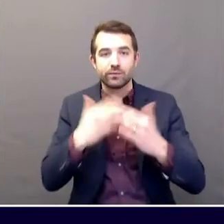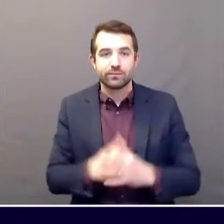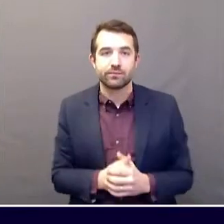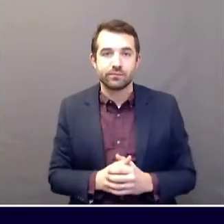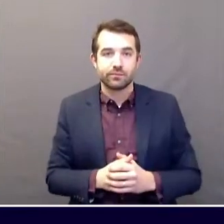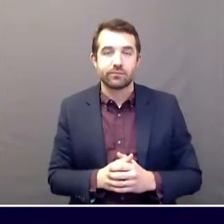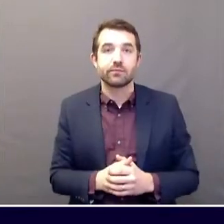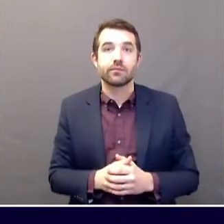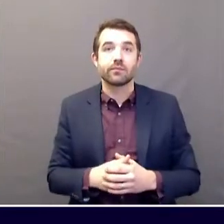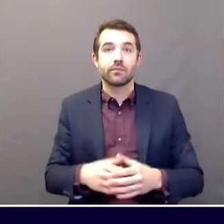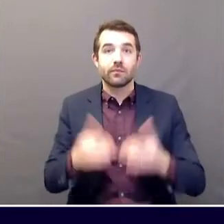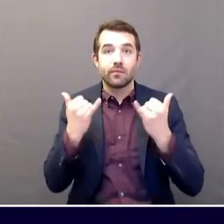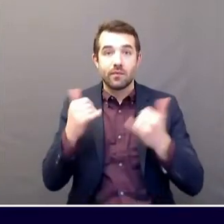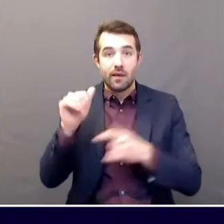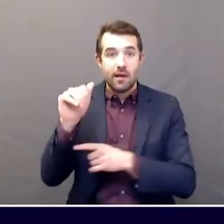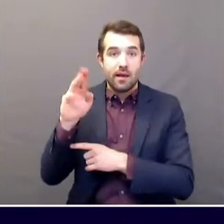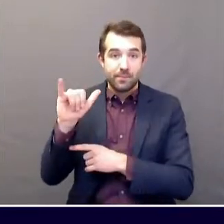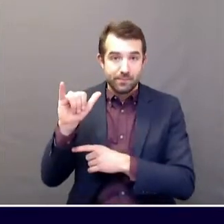Brown next.